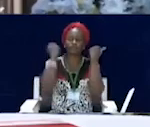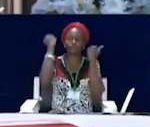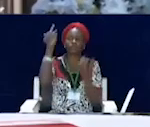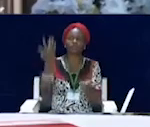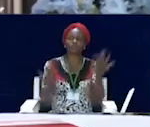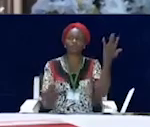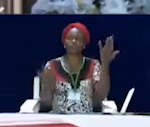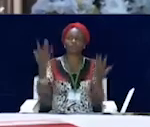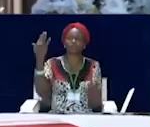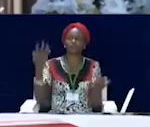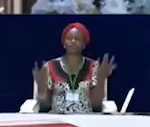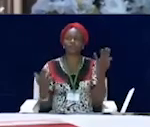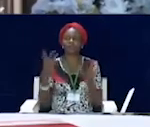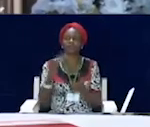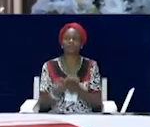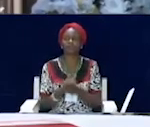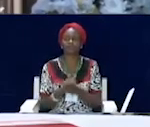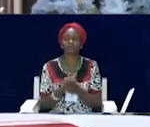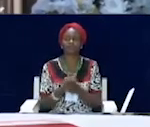fire.